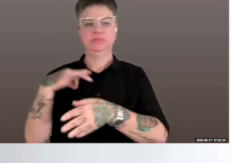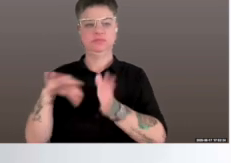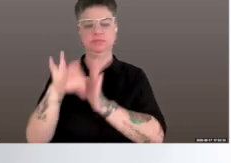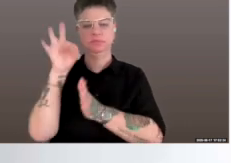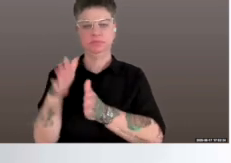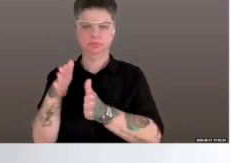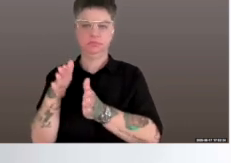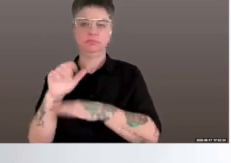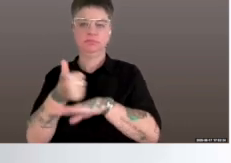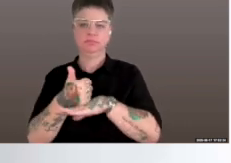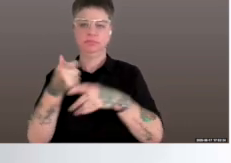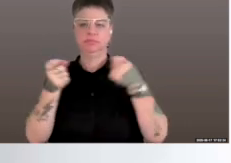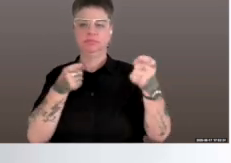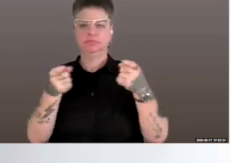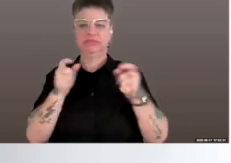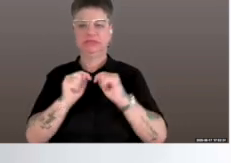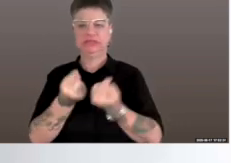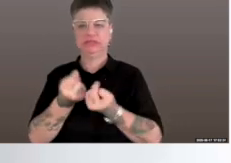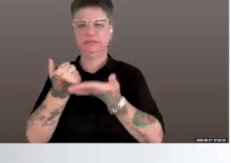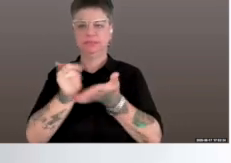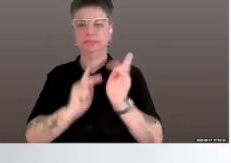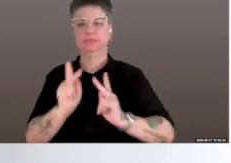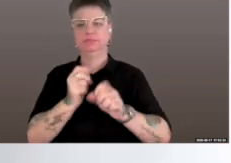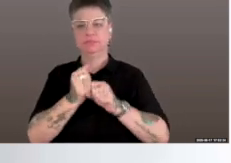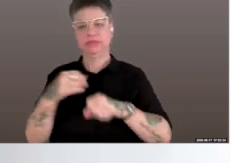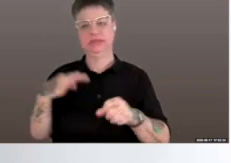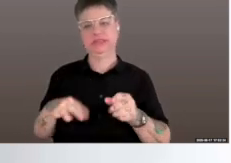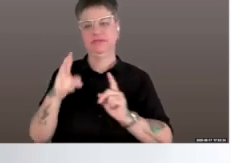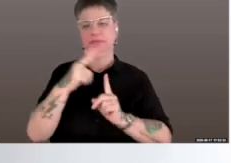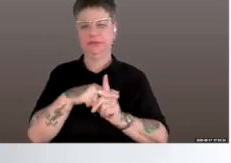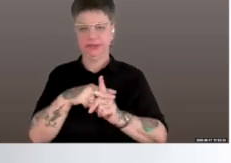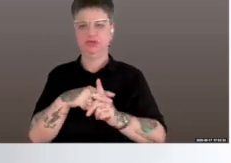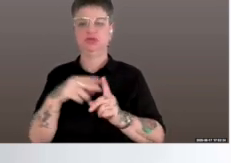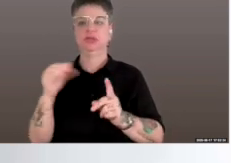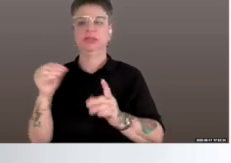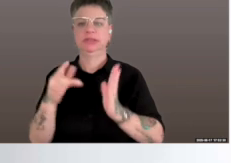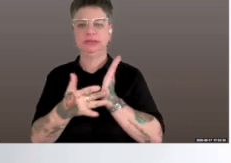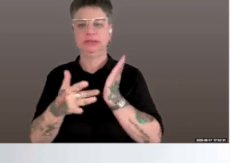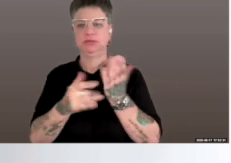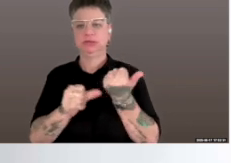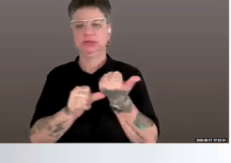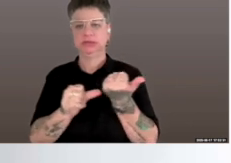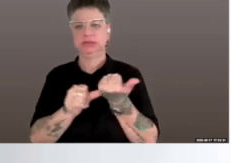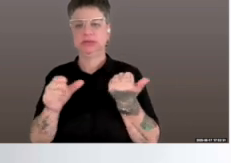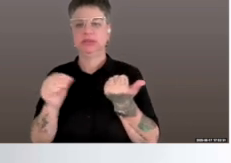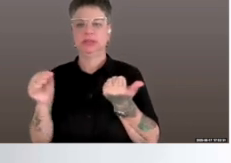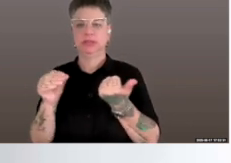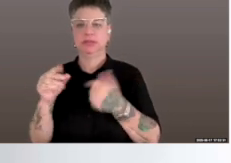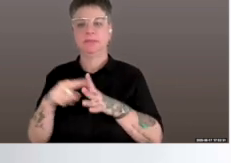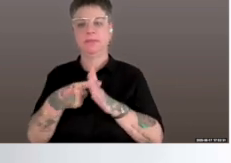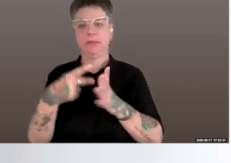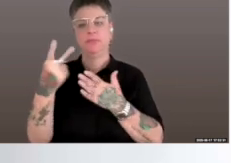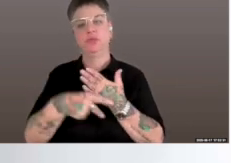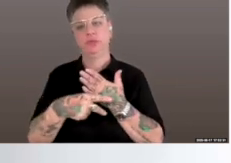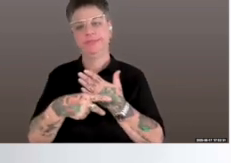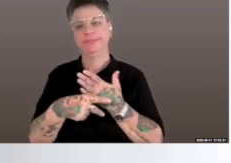traveled, and providing access to clean transportation options for residents who need them most. Over $2 million has been awarded